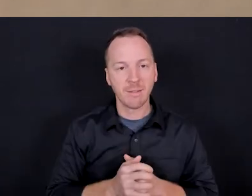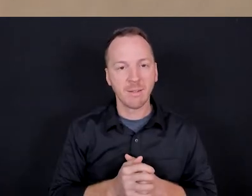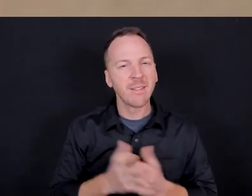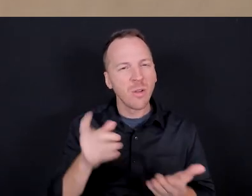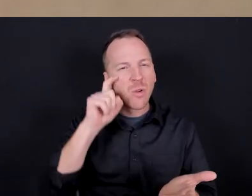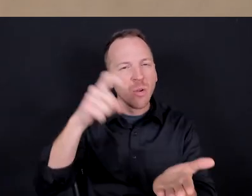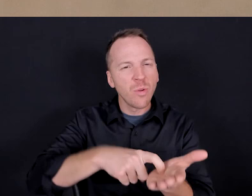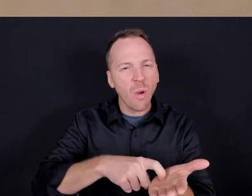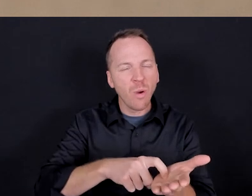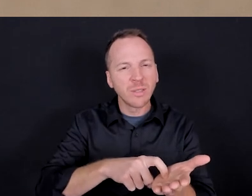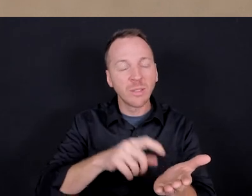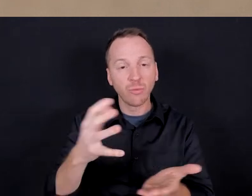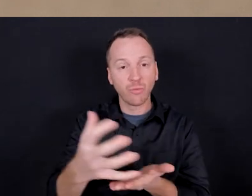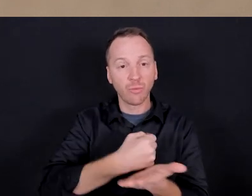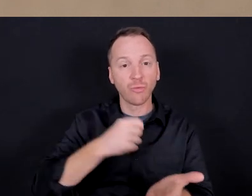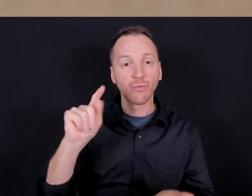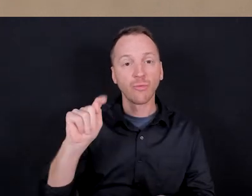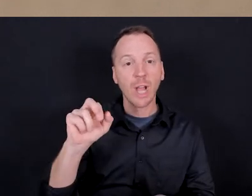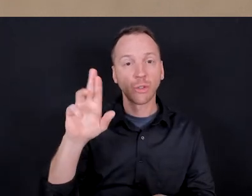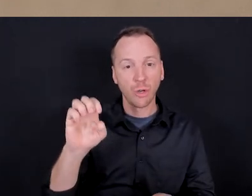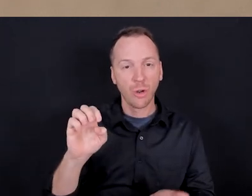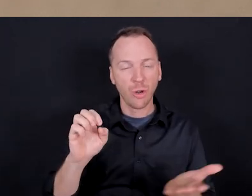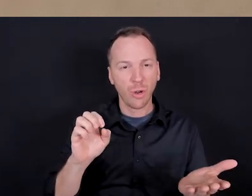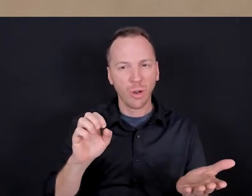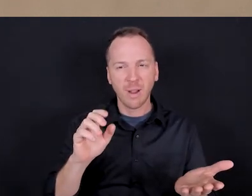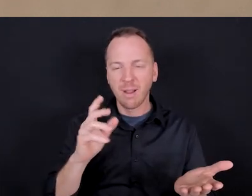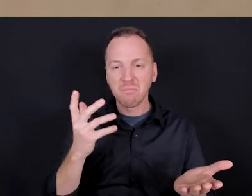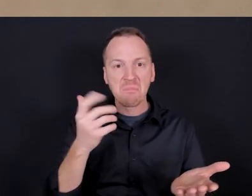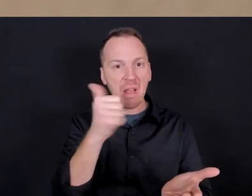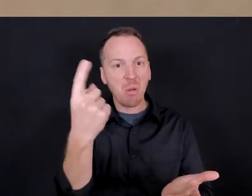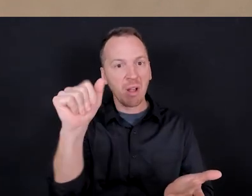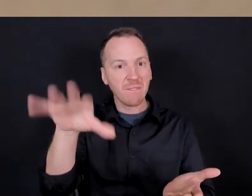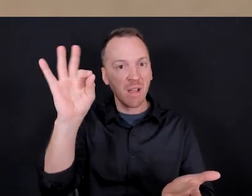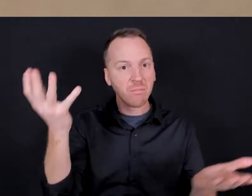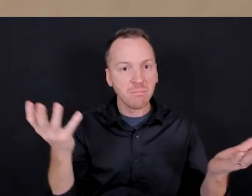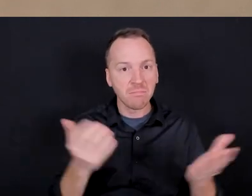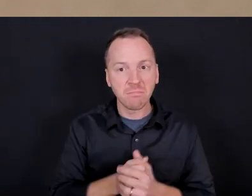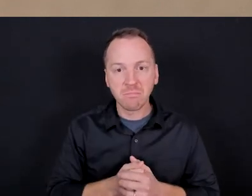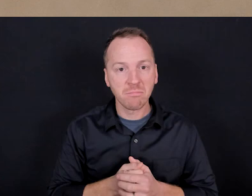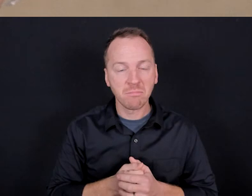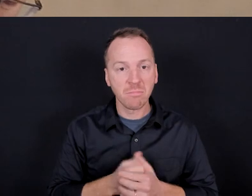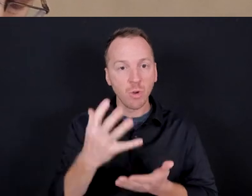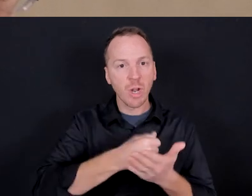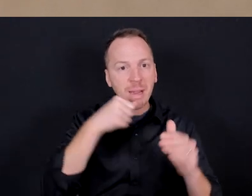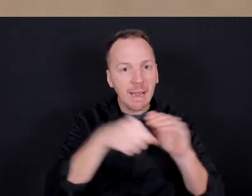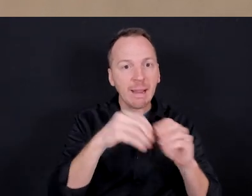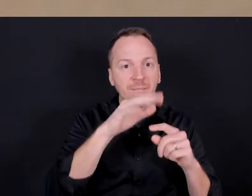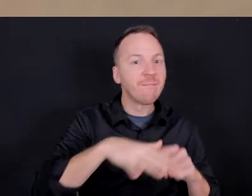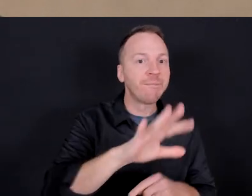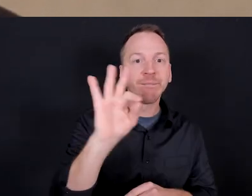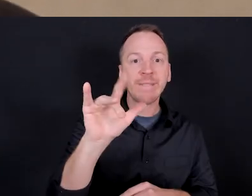You notice that these treasures were in places where anyone could find them. A treasure was hidden in a